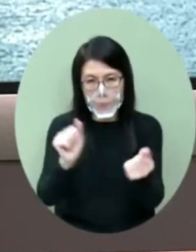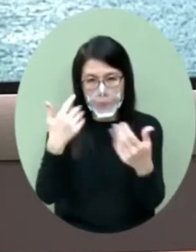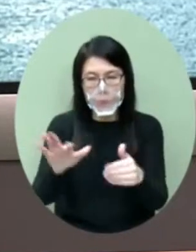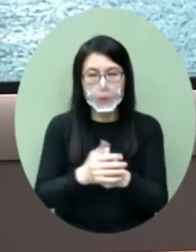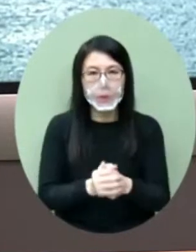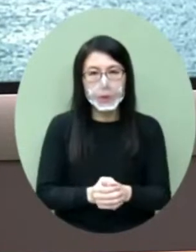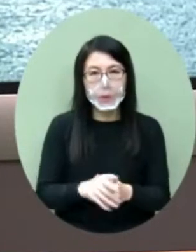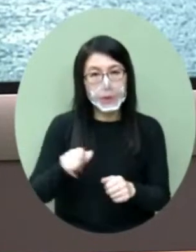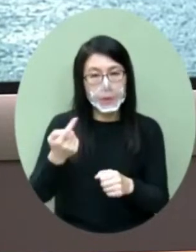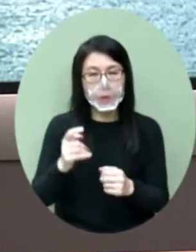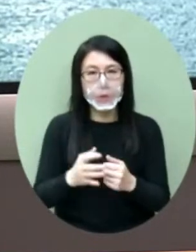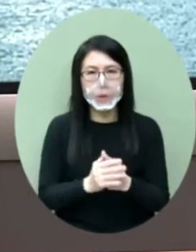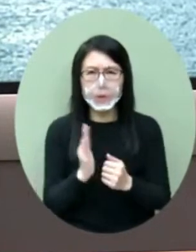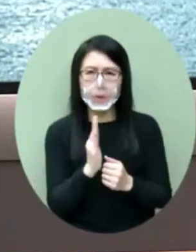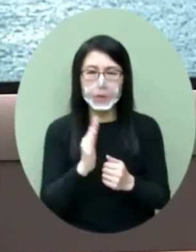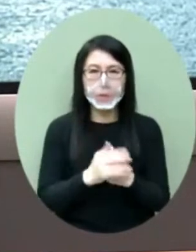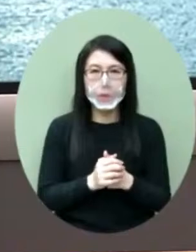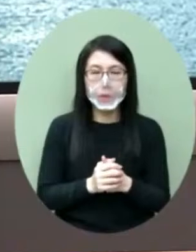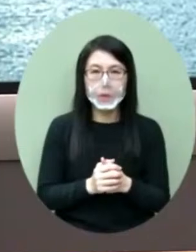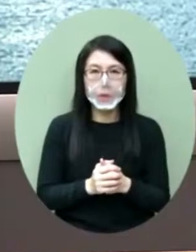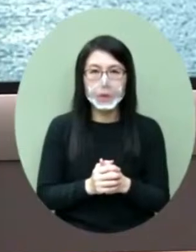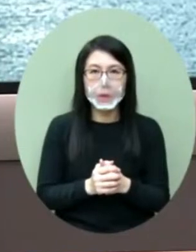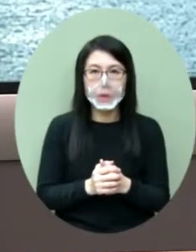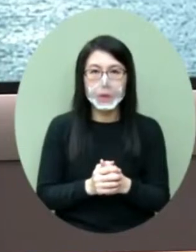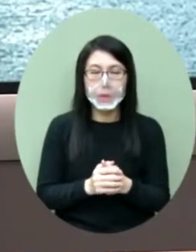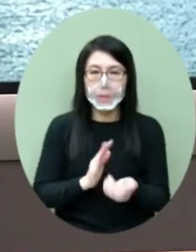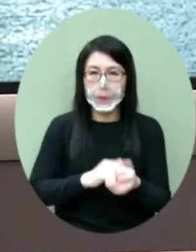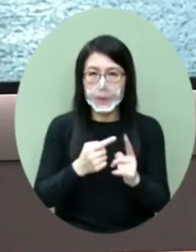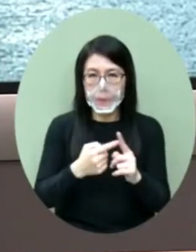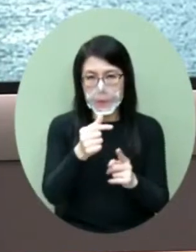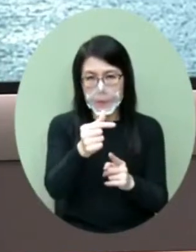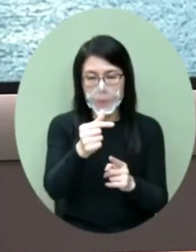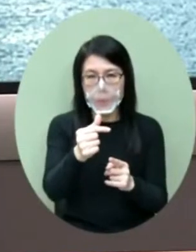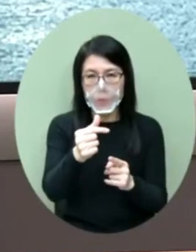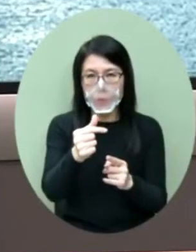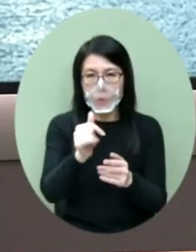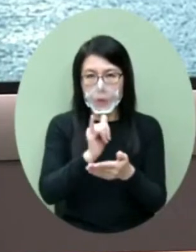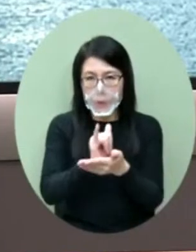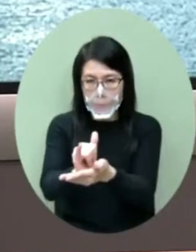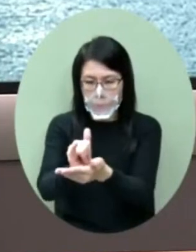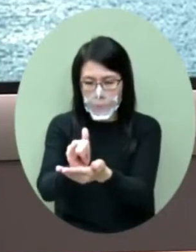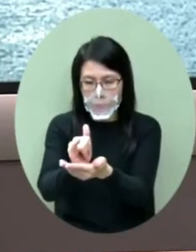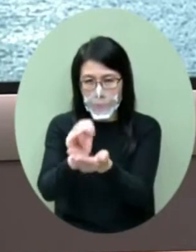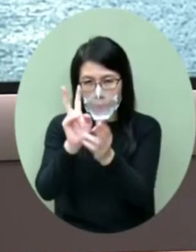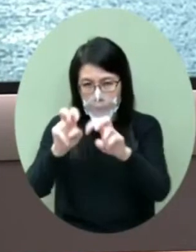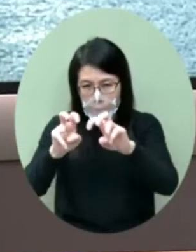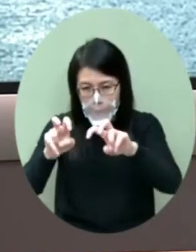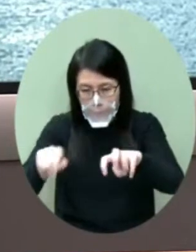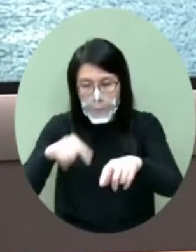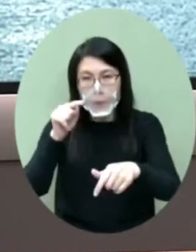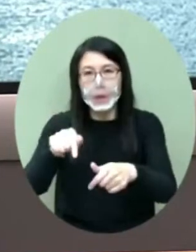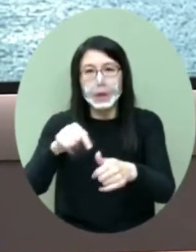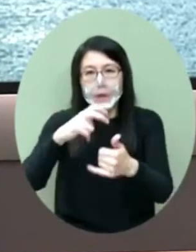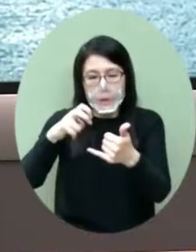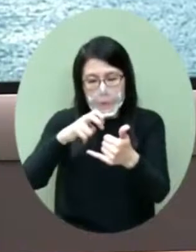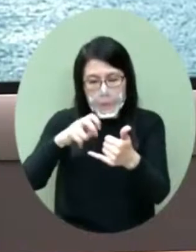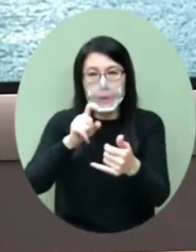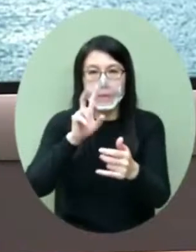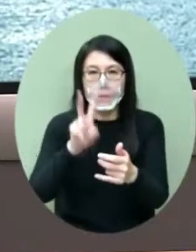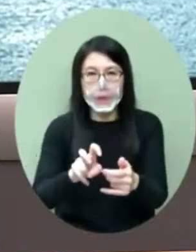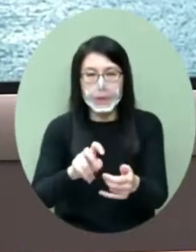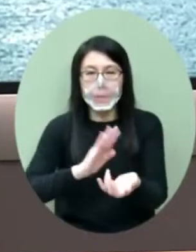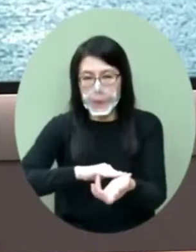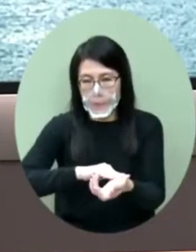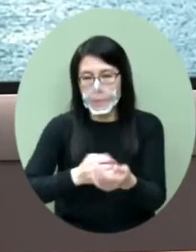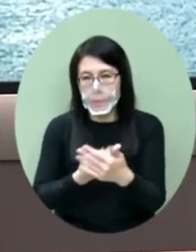recovered and been discharged. We have also about 10 patients that were tested positive